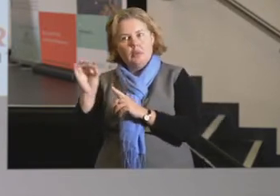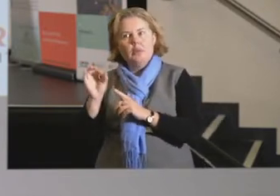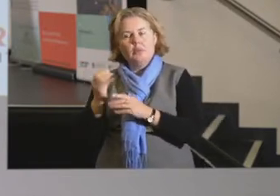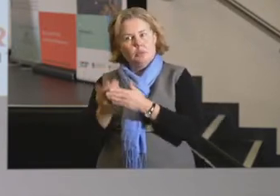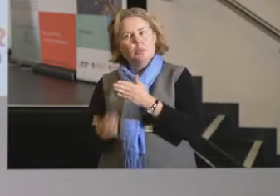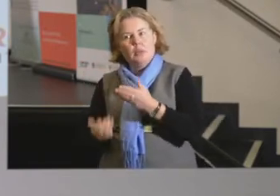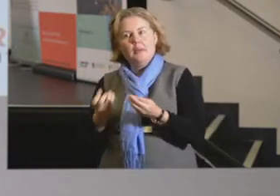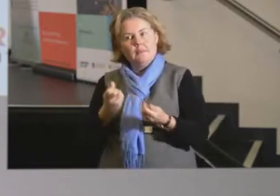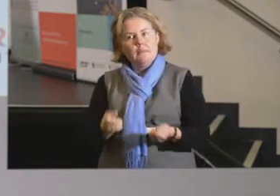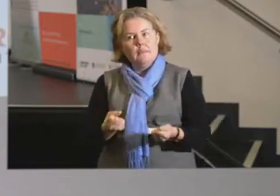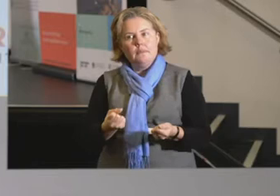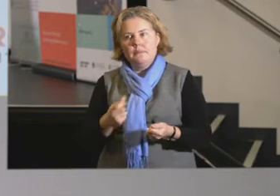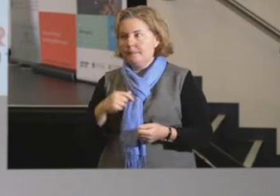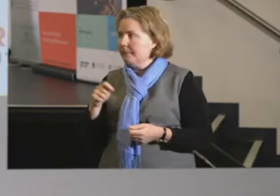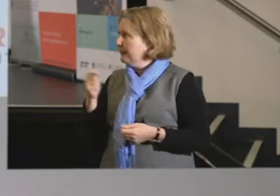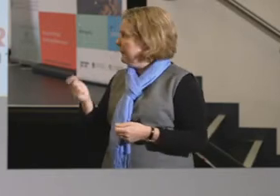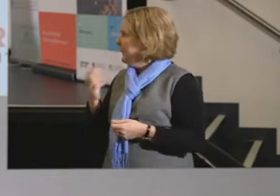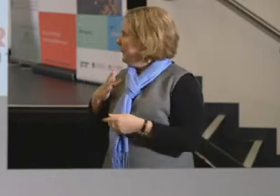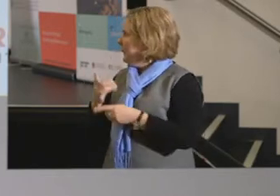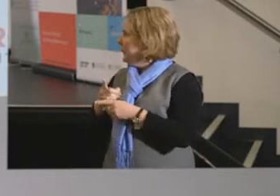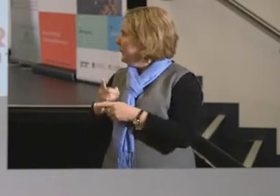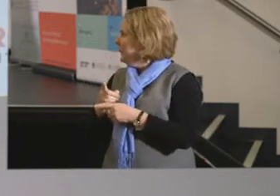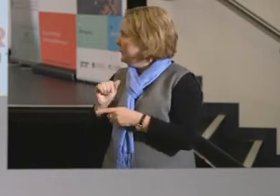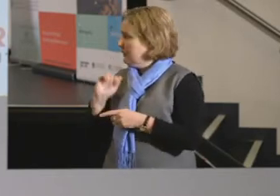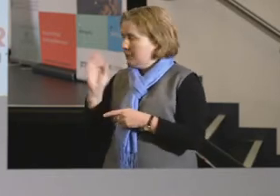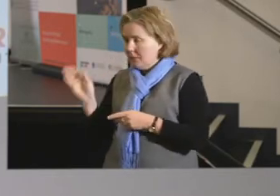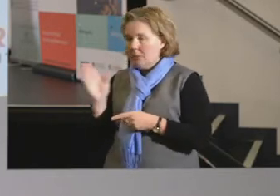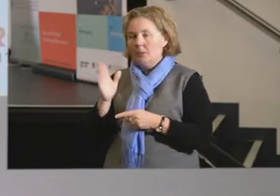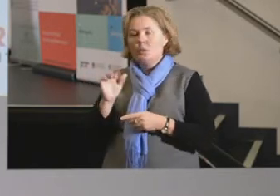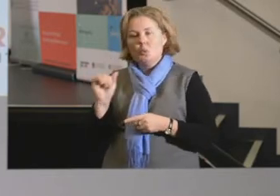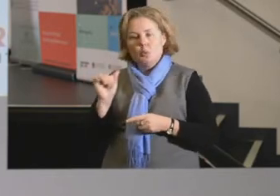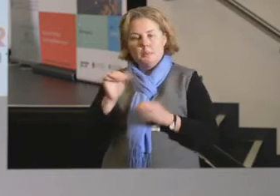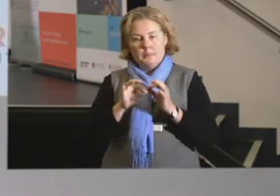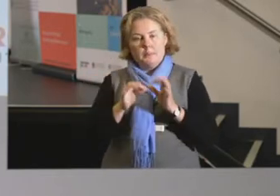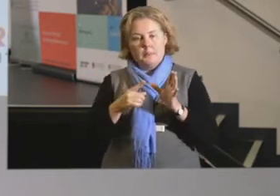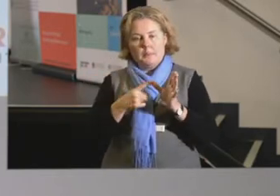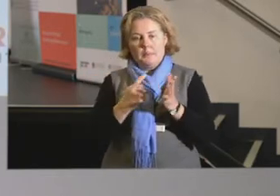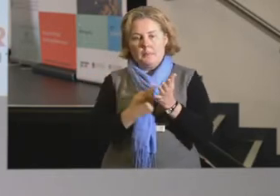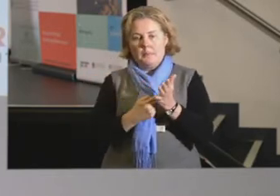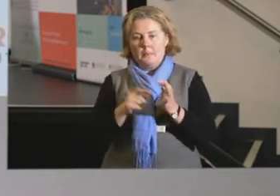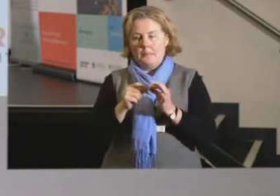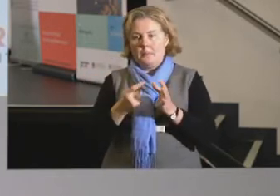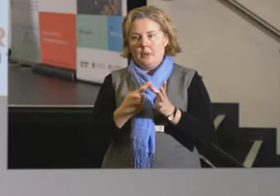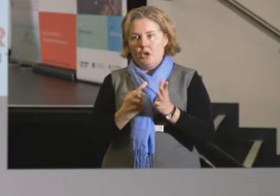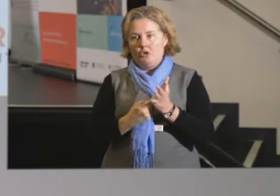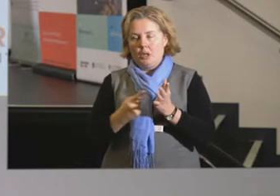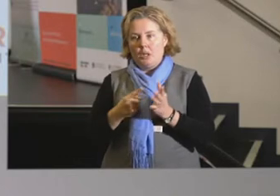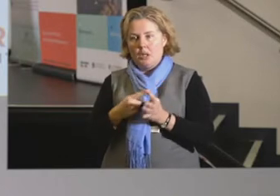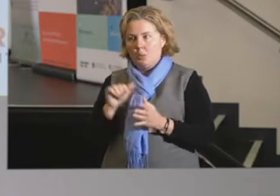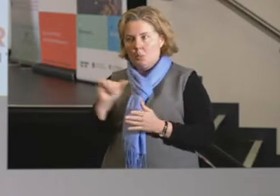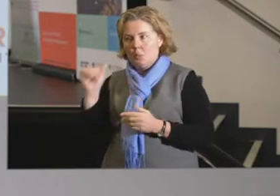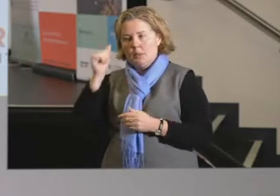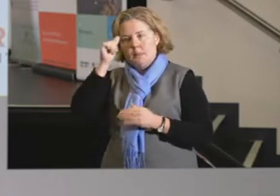now, because I think your experience of mobilizing to create a national